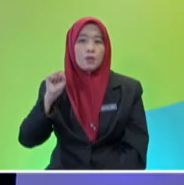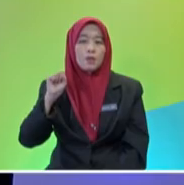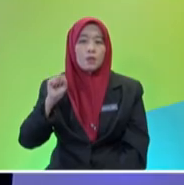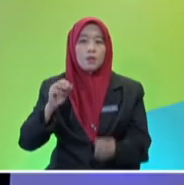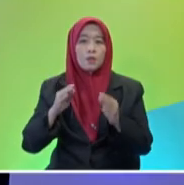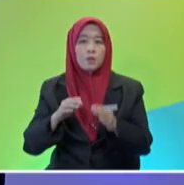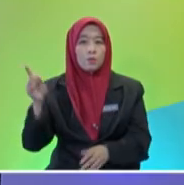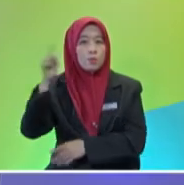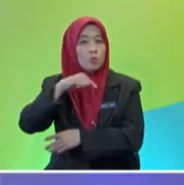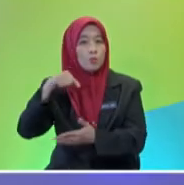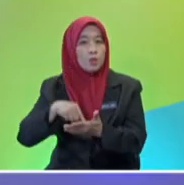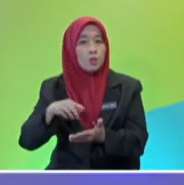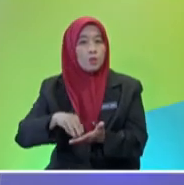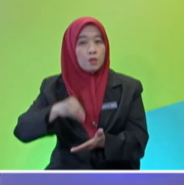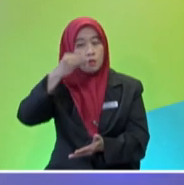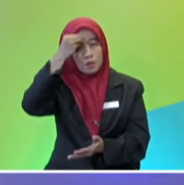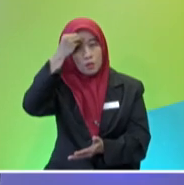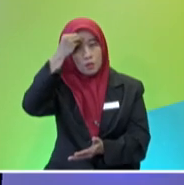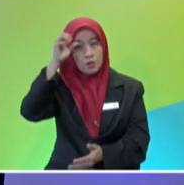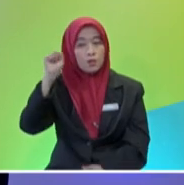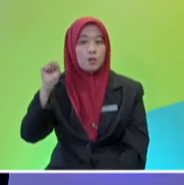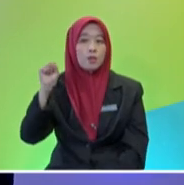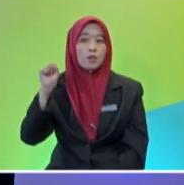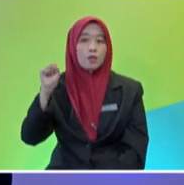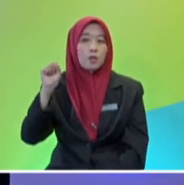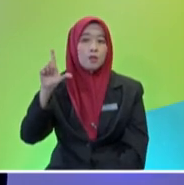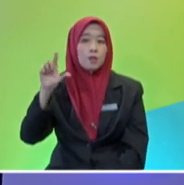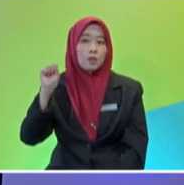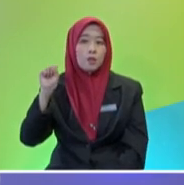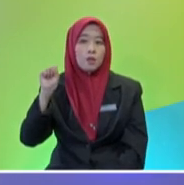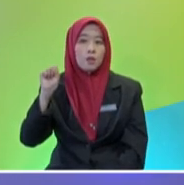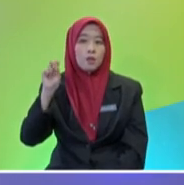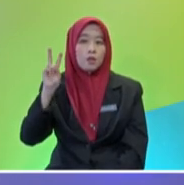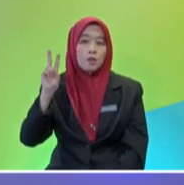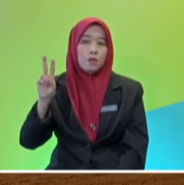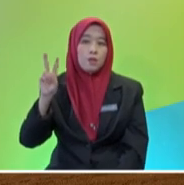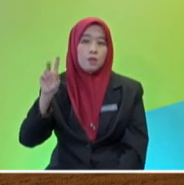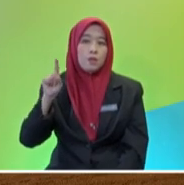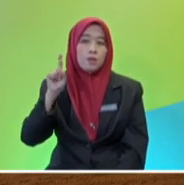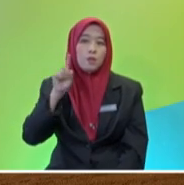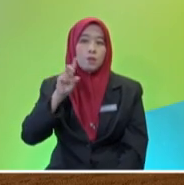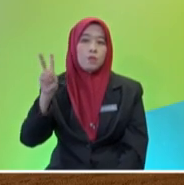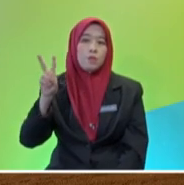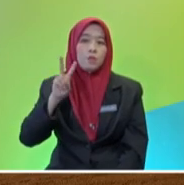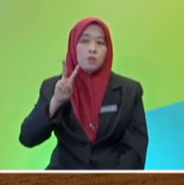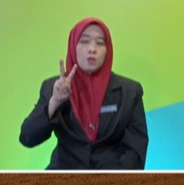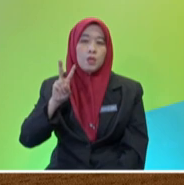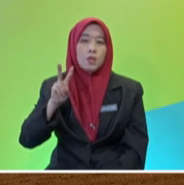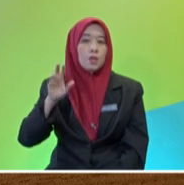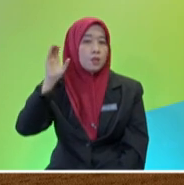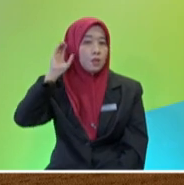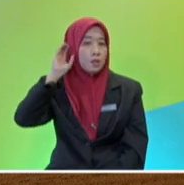Okay, today we are going to our learning standards are BI 1.2.2, listening to and